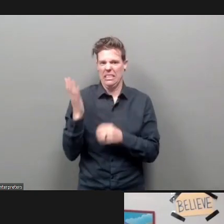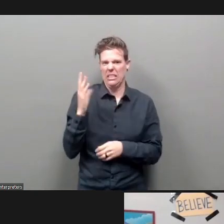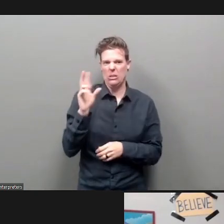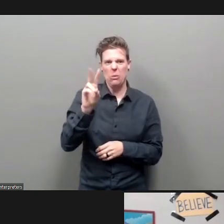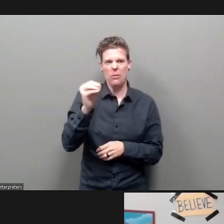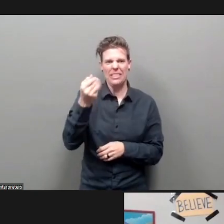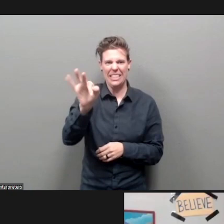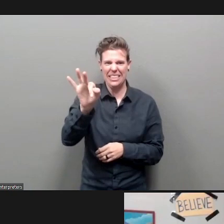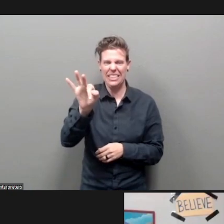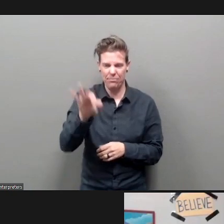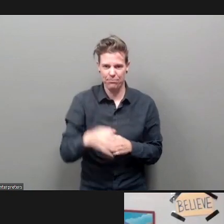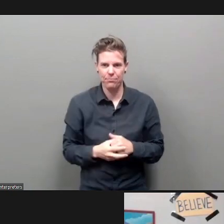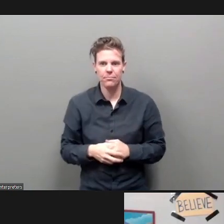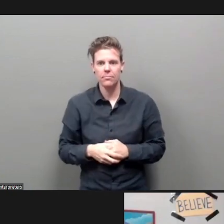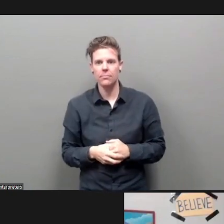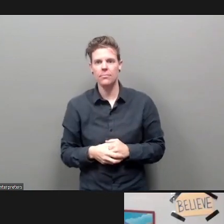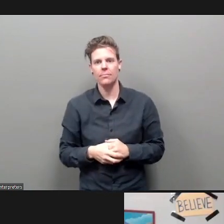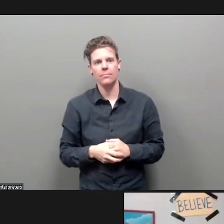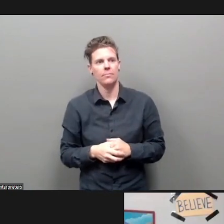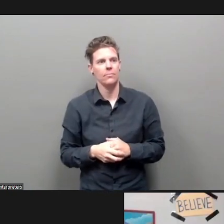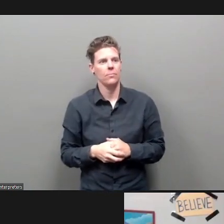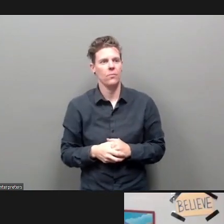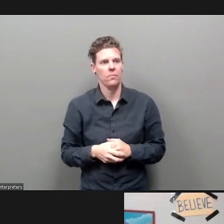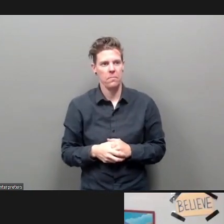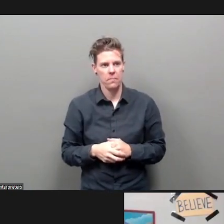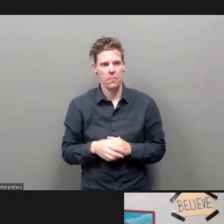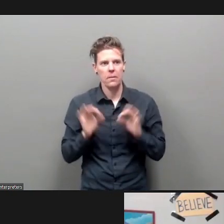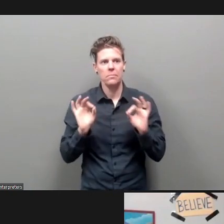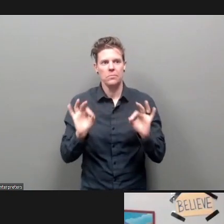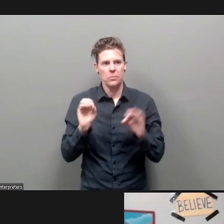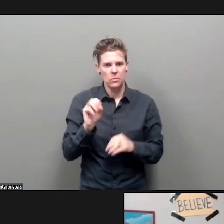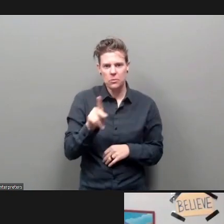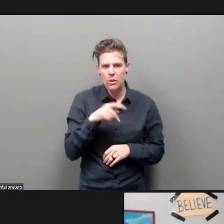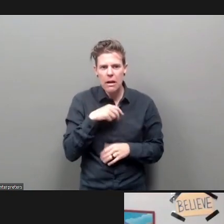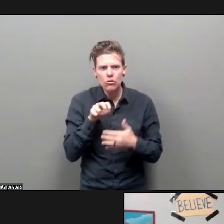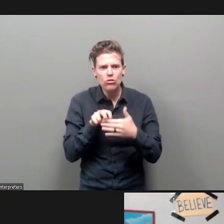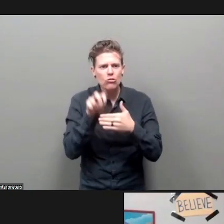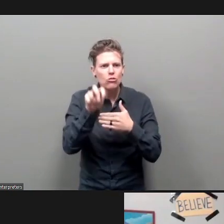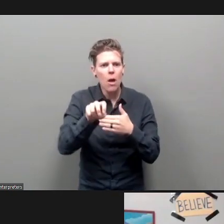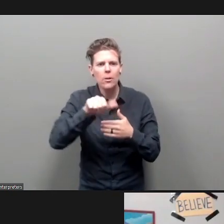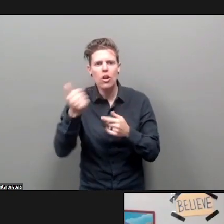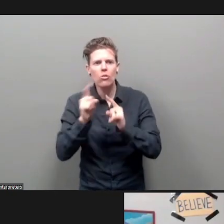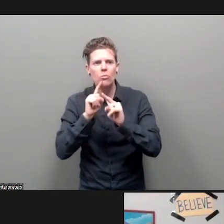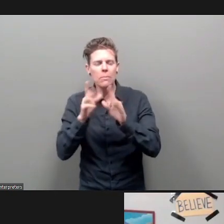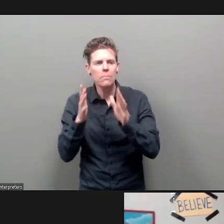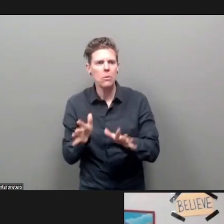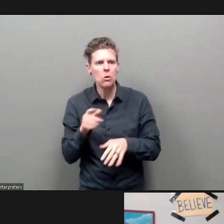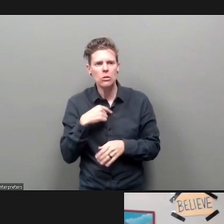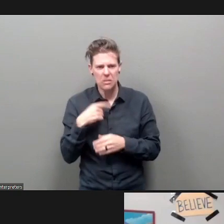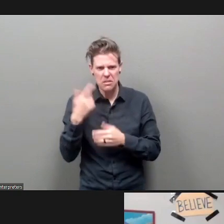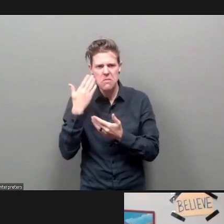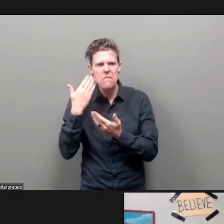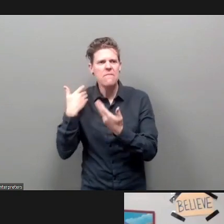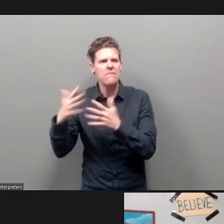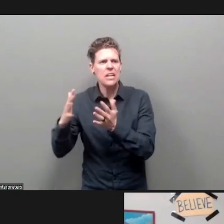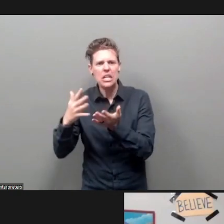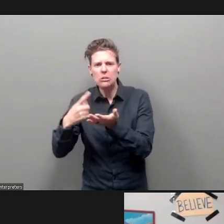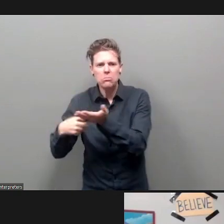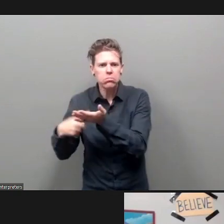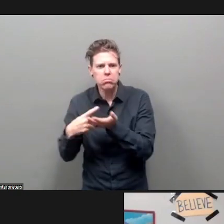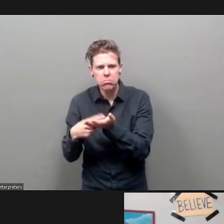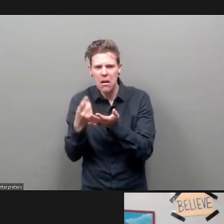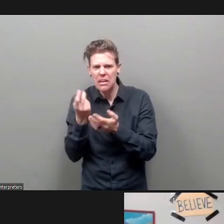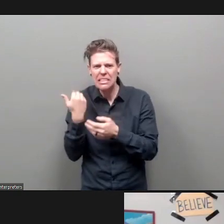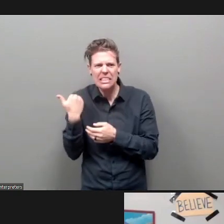Okay, thanks so much. We're going to quickly jump back to a topic that we had discussed a moment ago and wrap that up. And then Juno and Jeffrey, thank you so much for